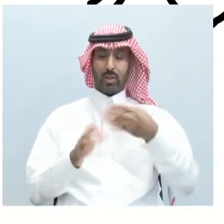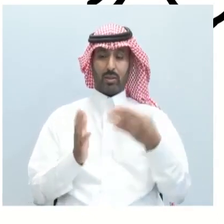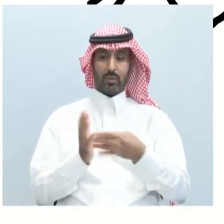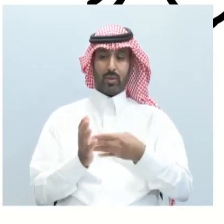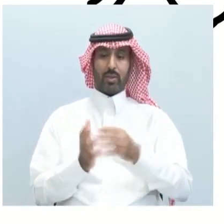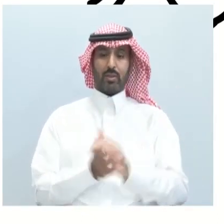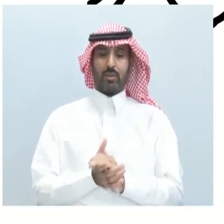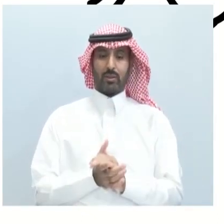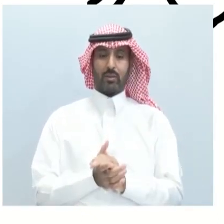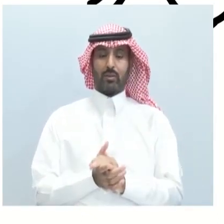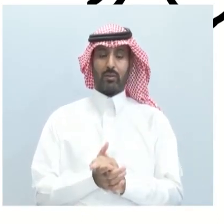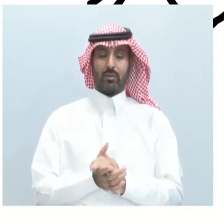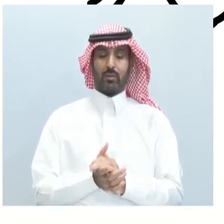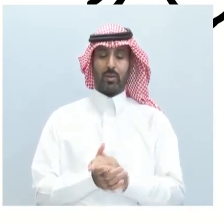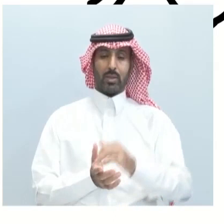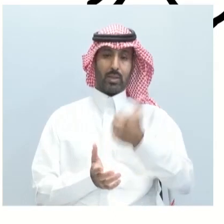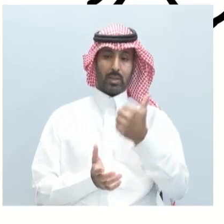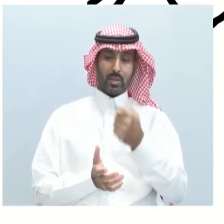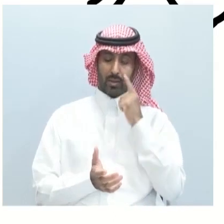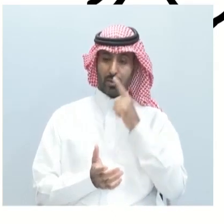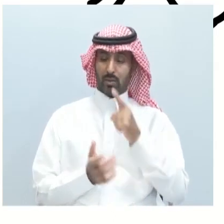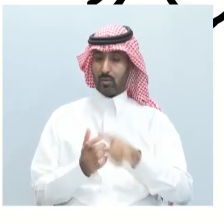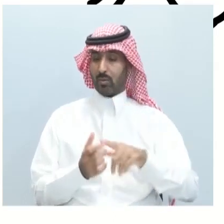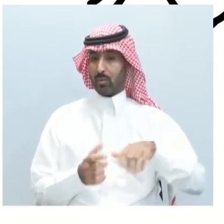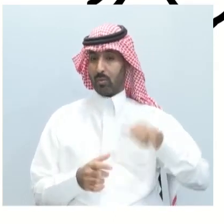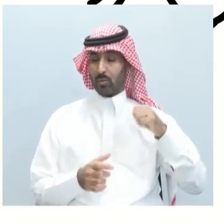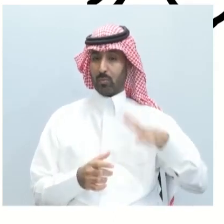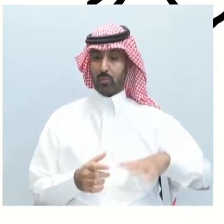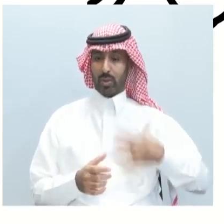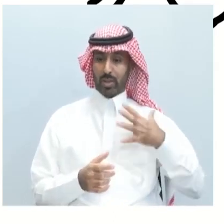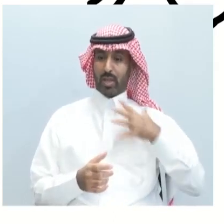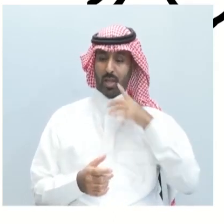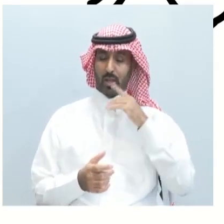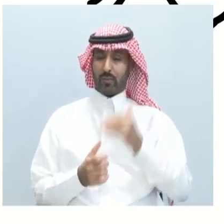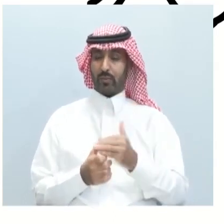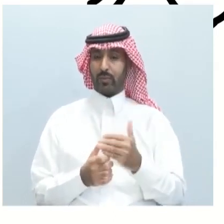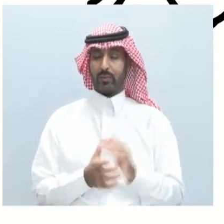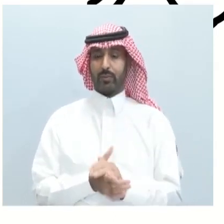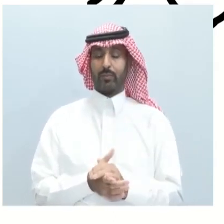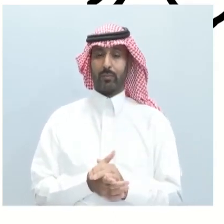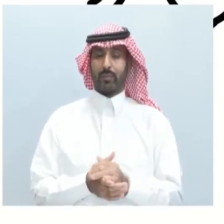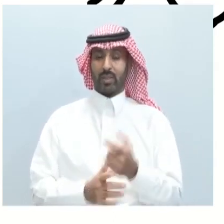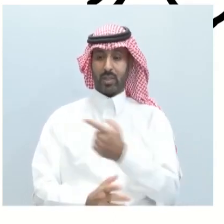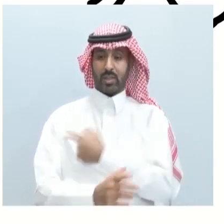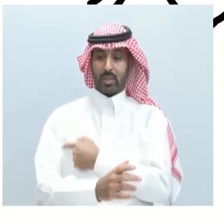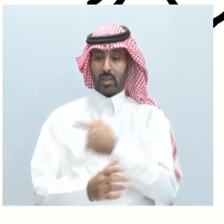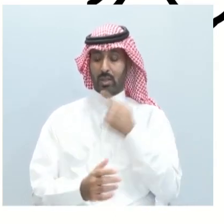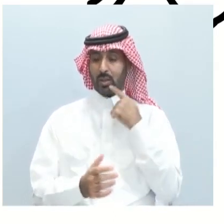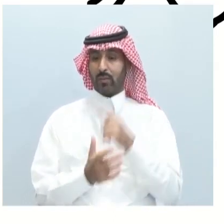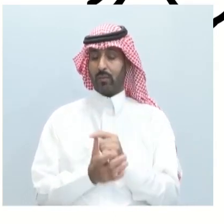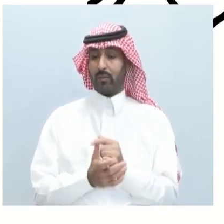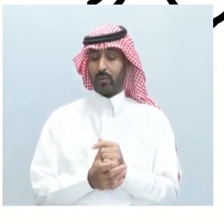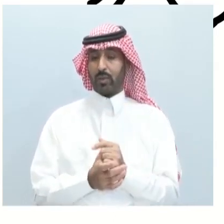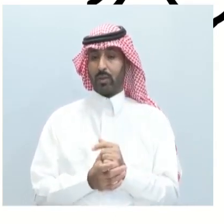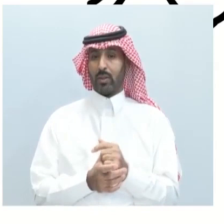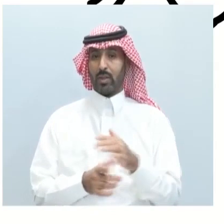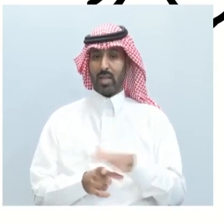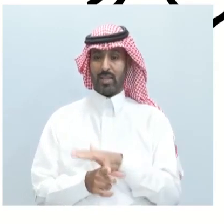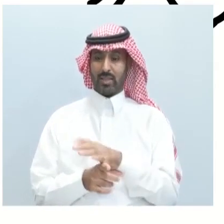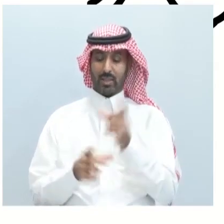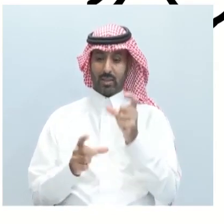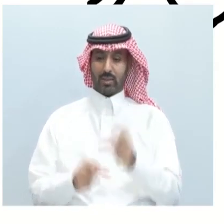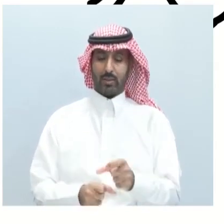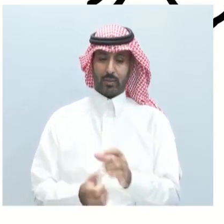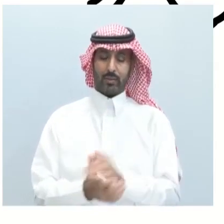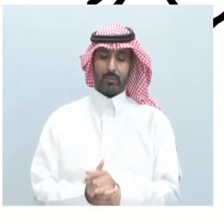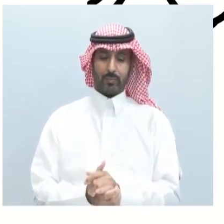Number six, he becomes executive director of health affairs at the National Guard.